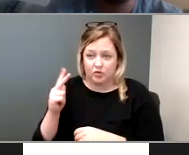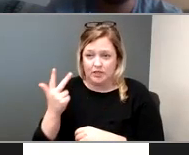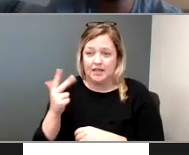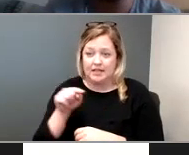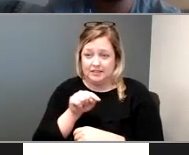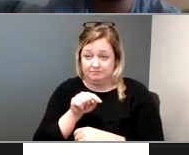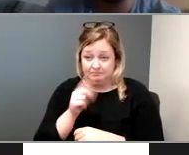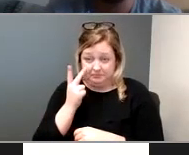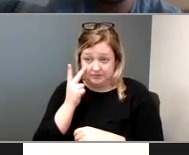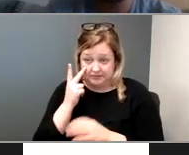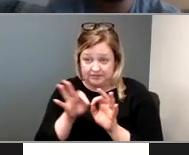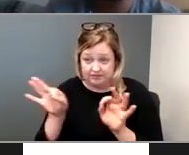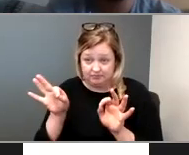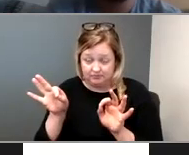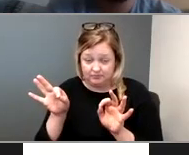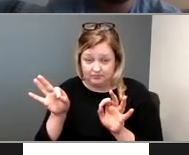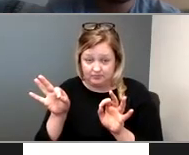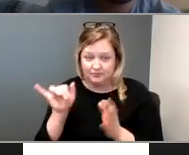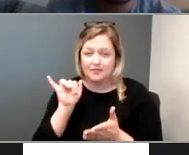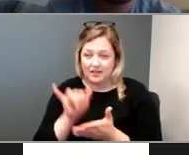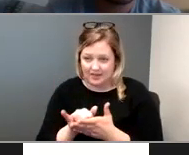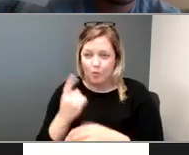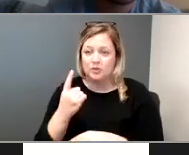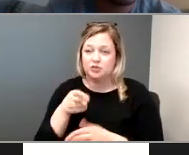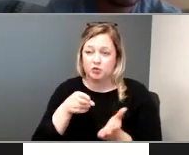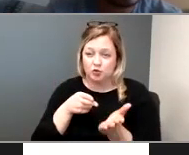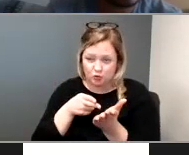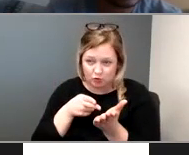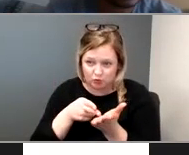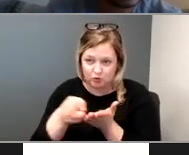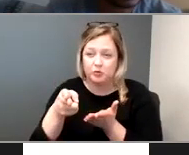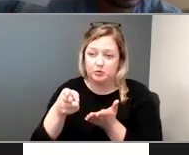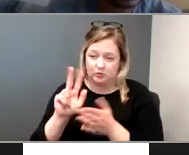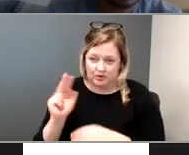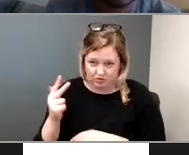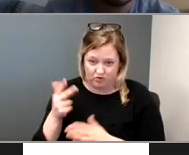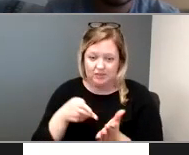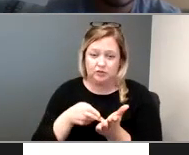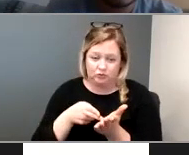root of n. That is true, right? I mean, this one was false. Number 3 is true, everyone agrees.